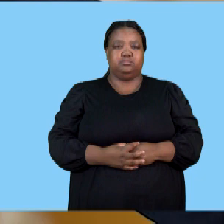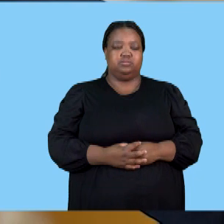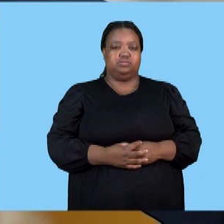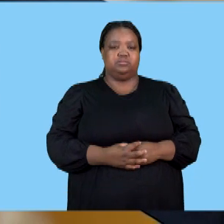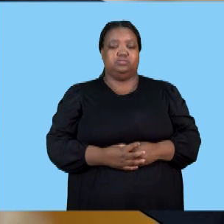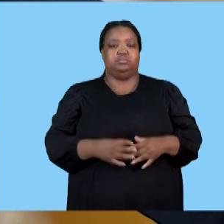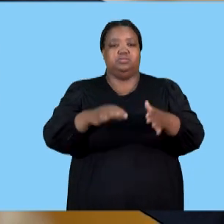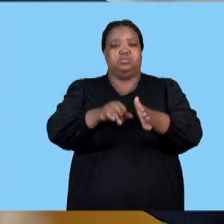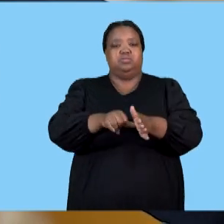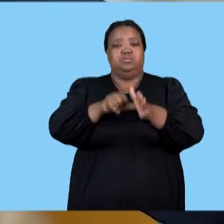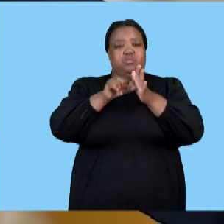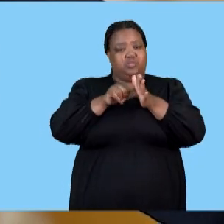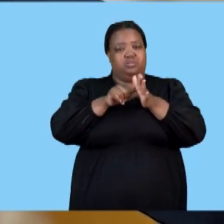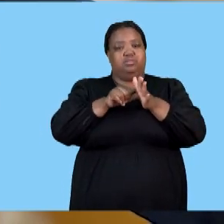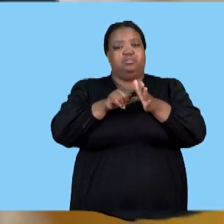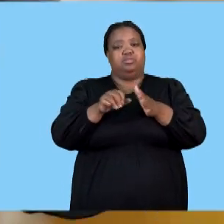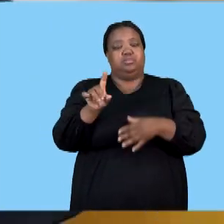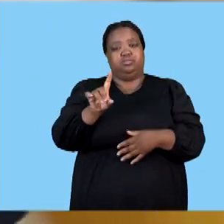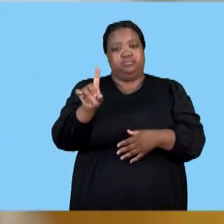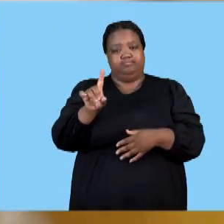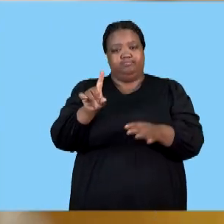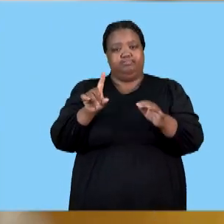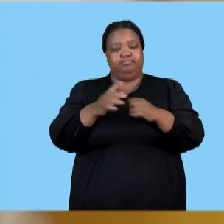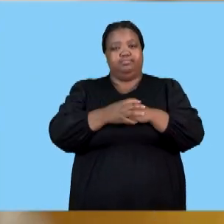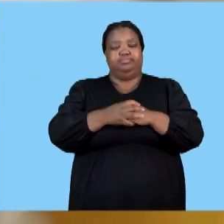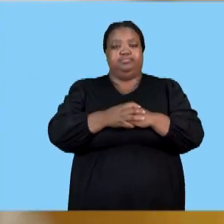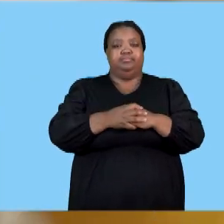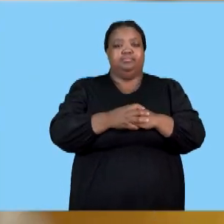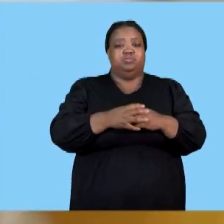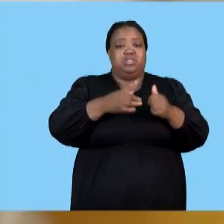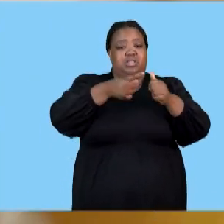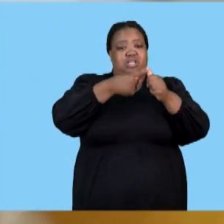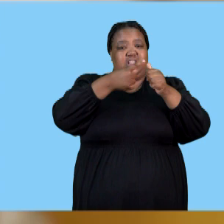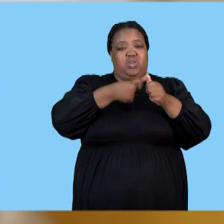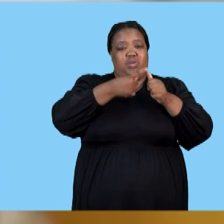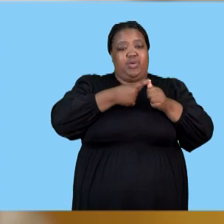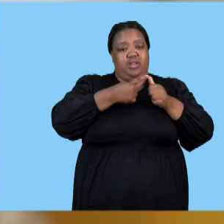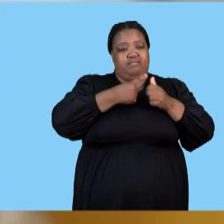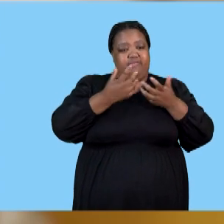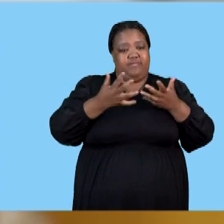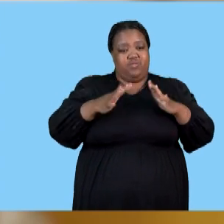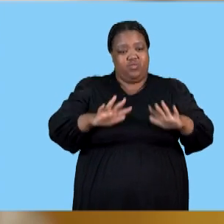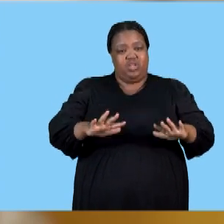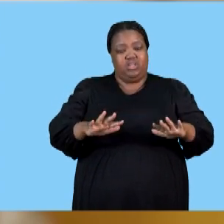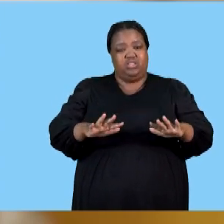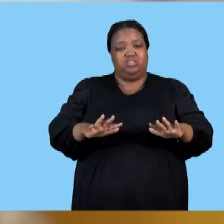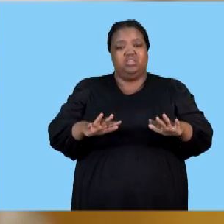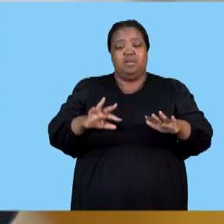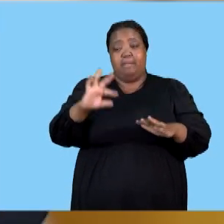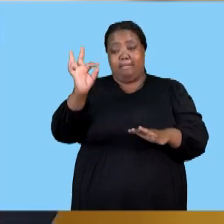Now, it is very, very important, dear learners, that once you have calculated